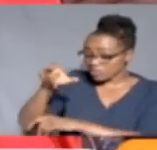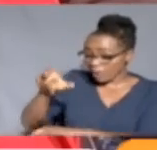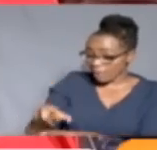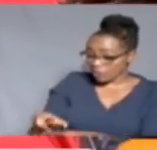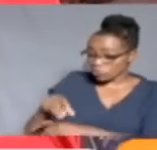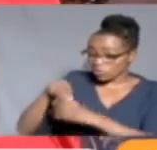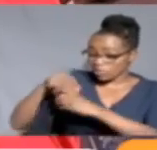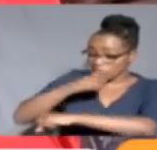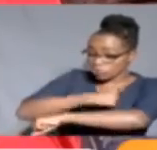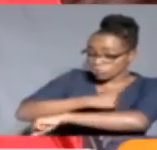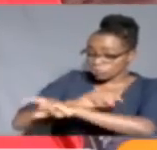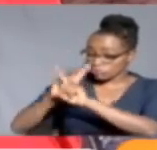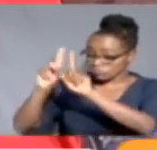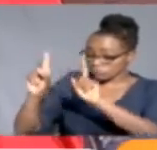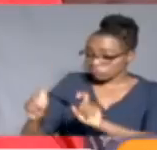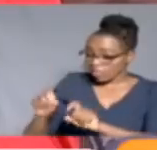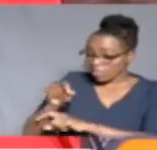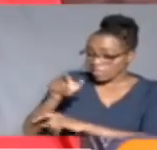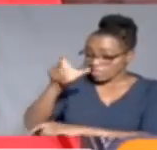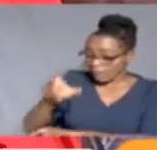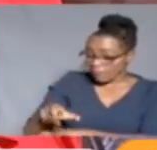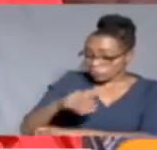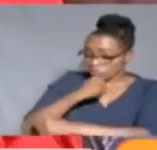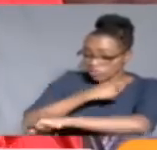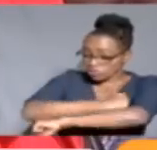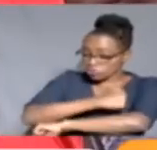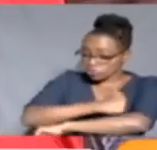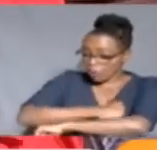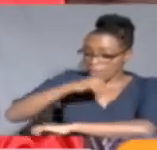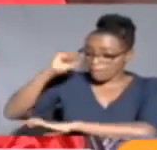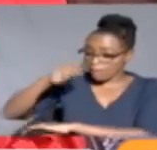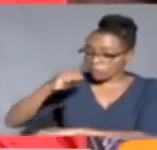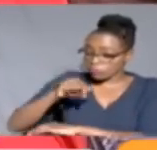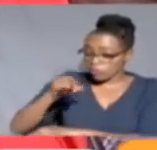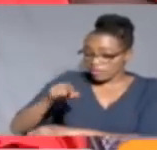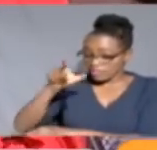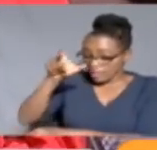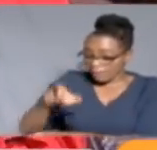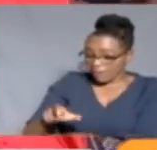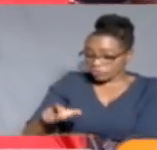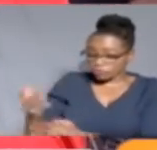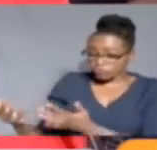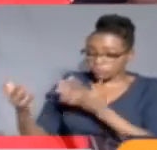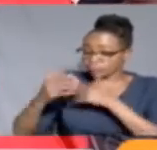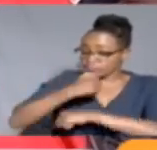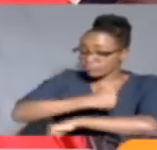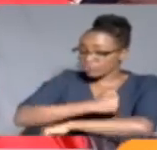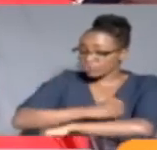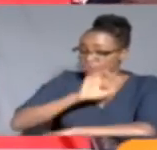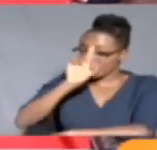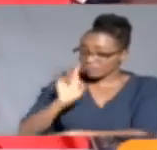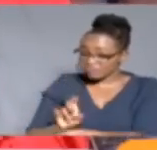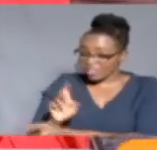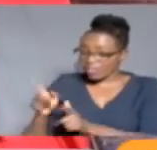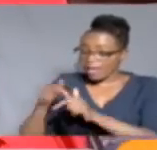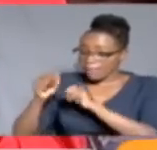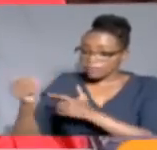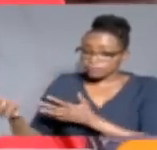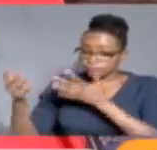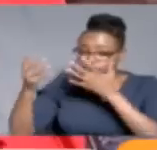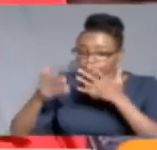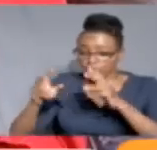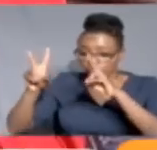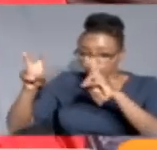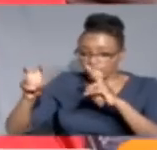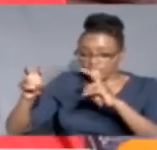in school? If this person is school, is it possible for this person to be taken back to school? You can take that into the